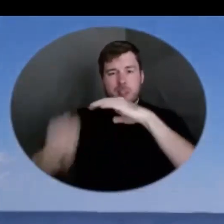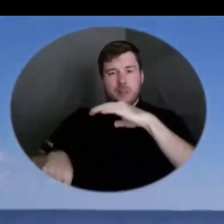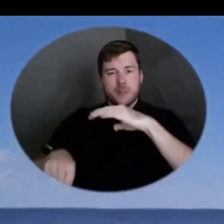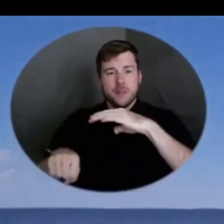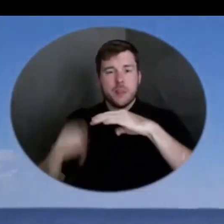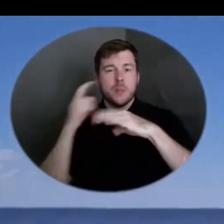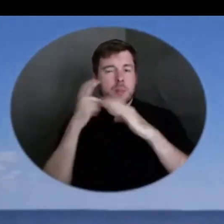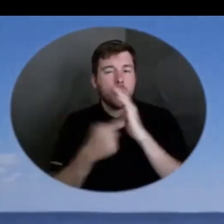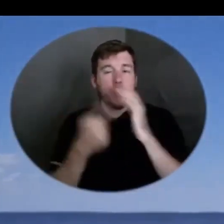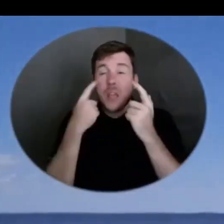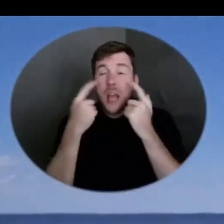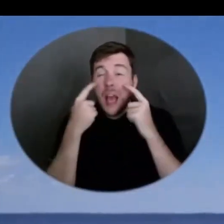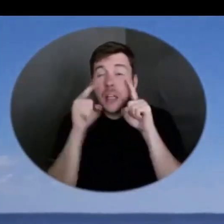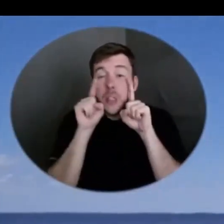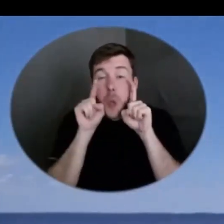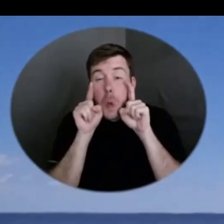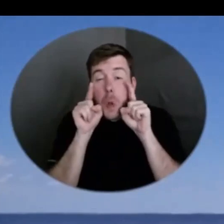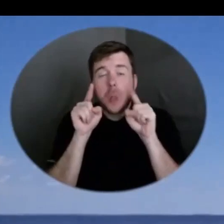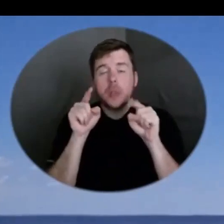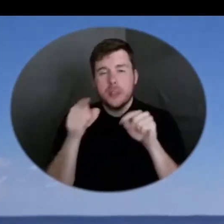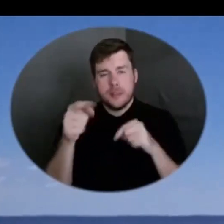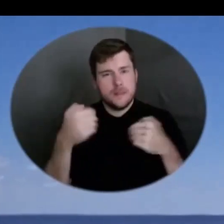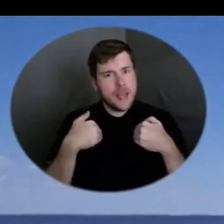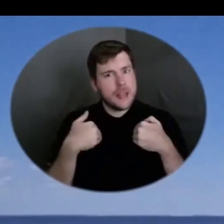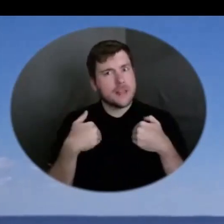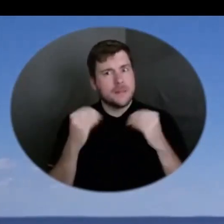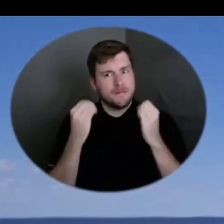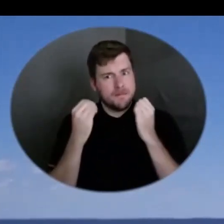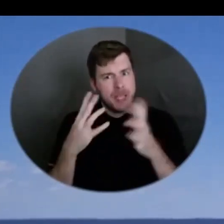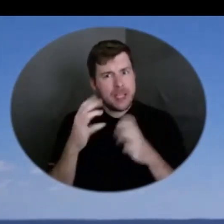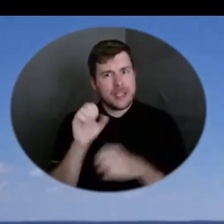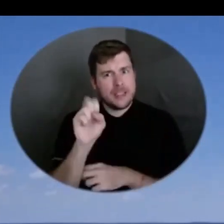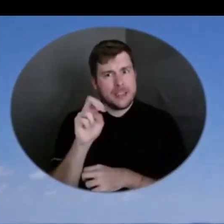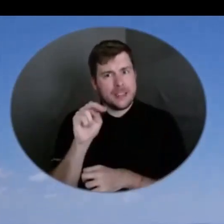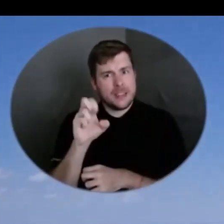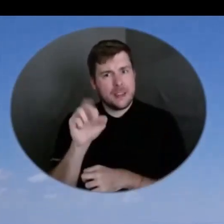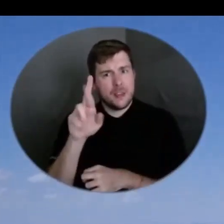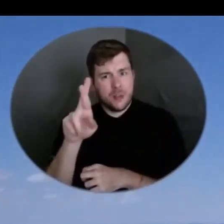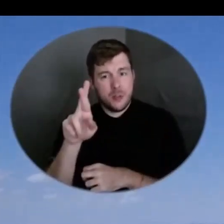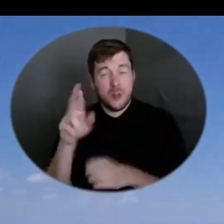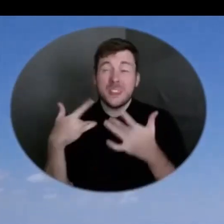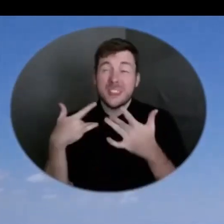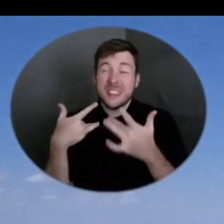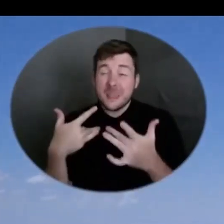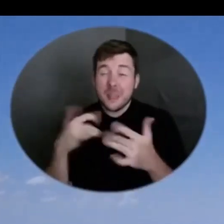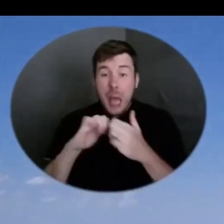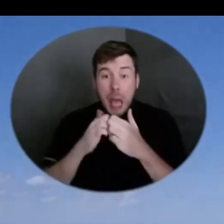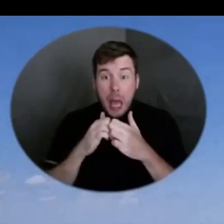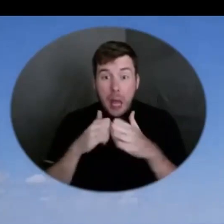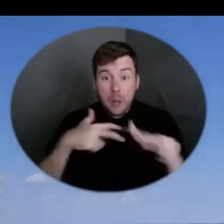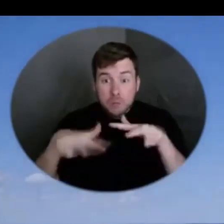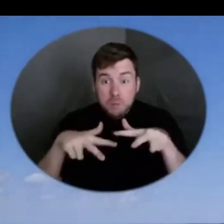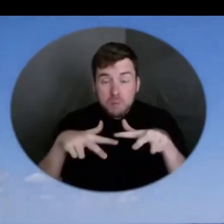eyes up front, big googly eyes, antennas. He has all sorts of sensors to tell what's going on. And primarily these things move side to side. They don't really